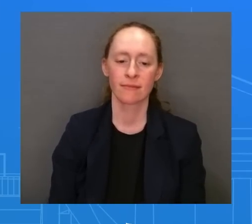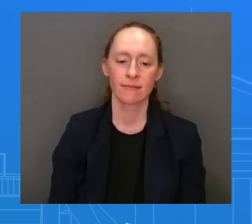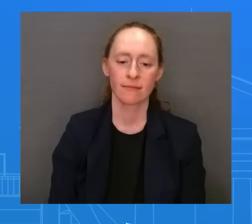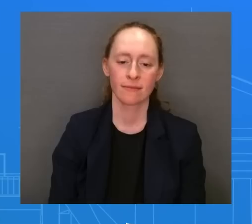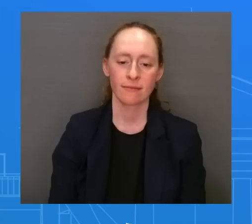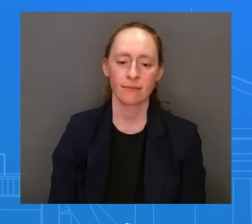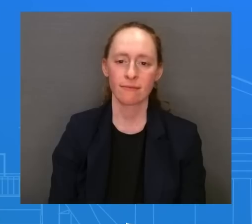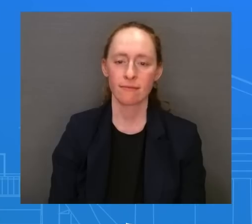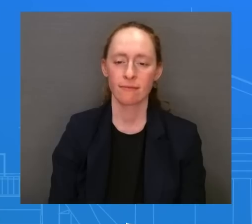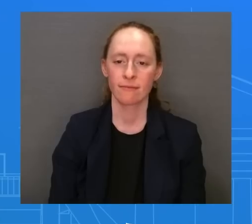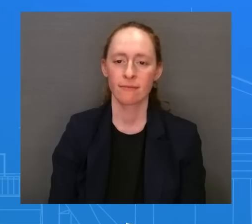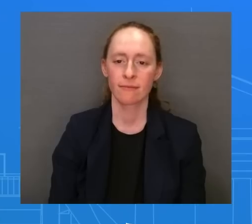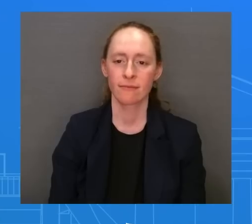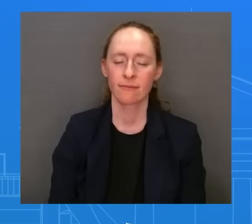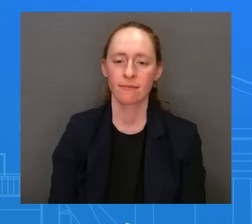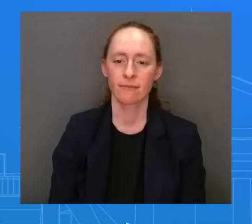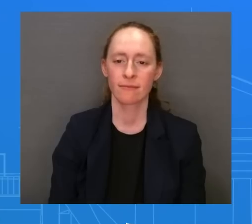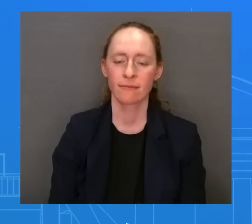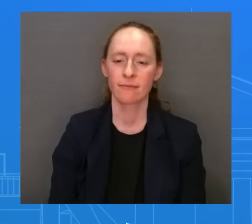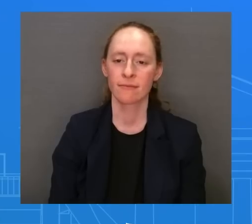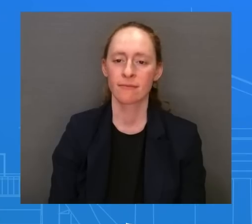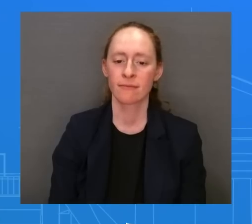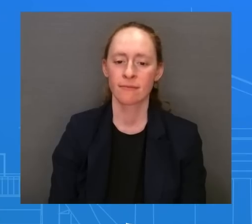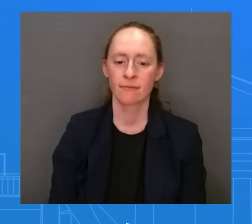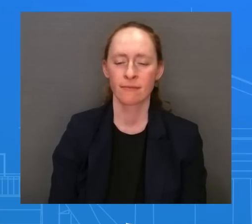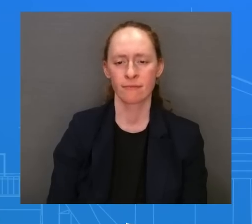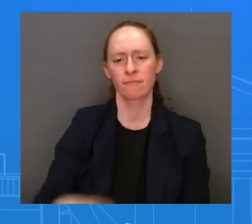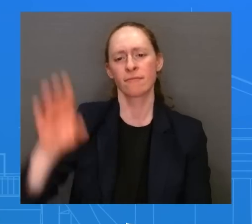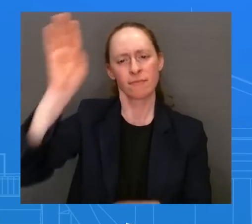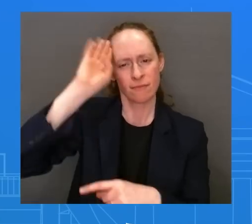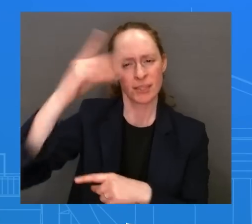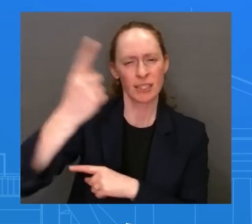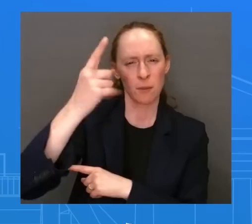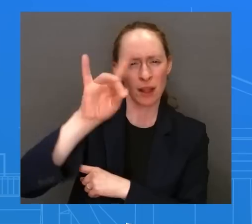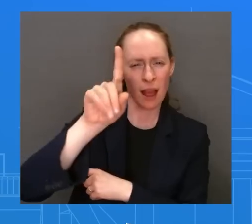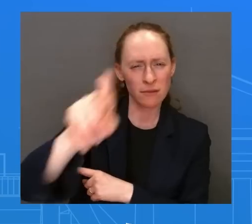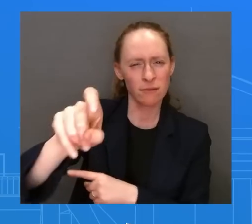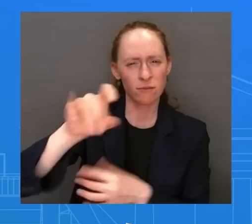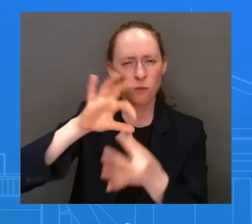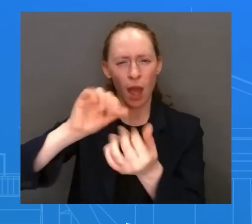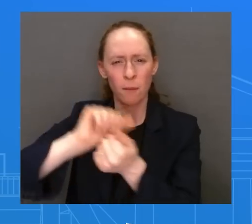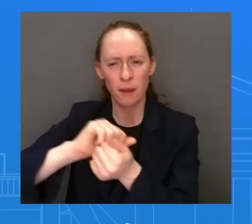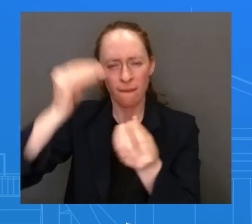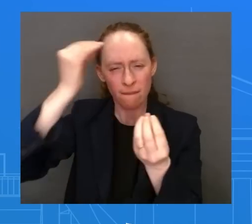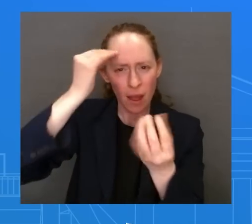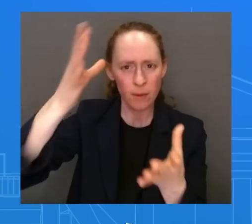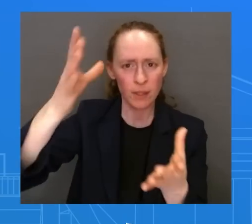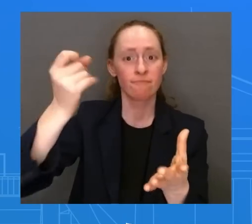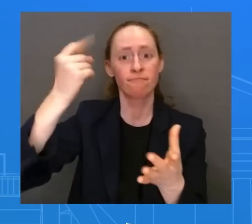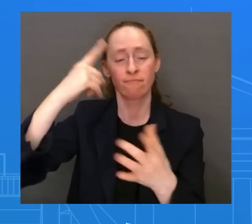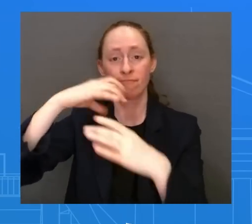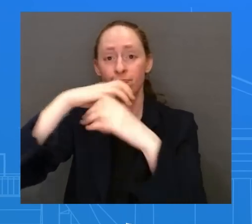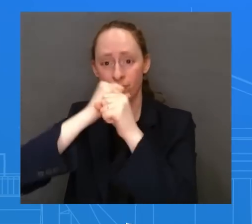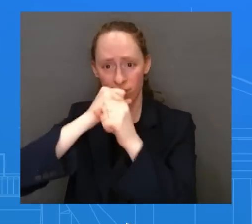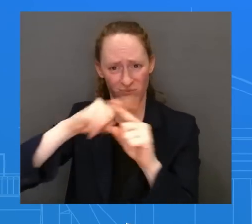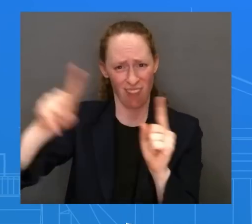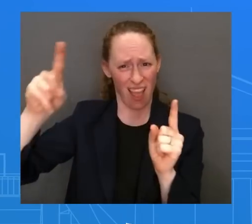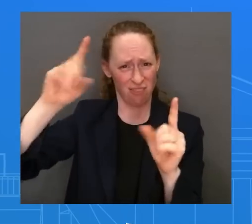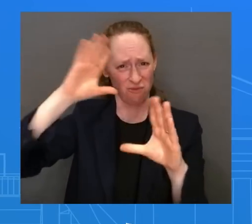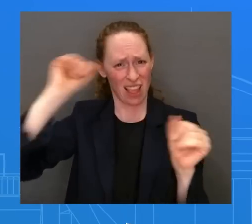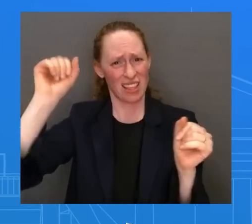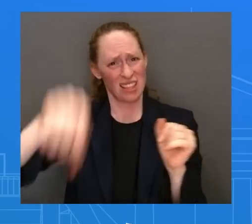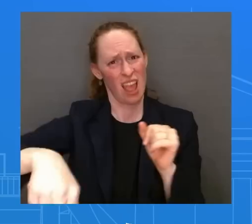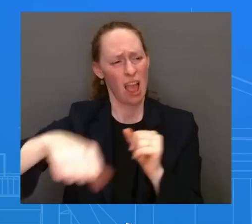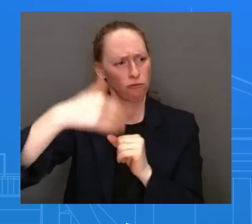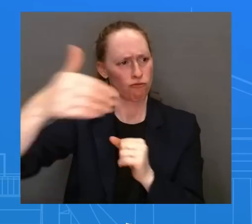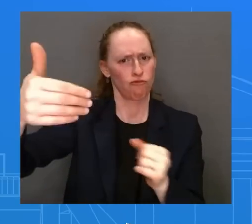information just being very highly classified but the president can obviously declassify anything that he wants so would he do so in the interest of transparency in the interest